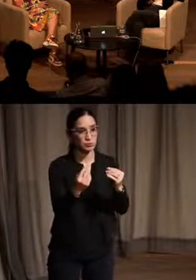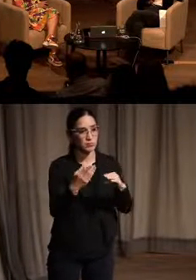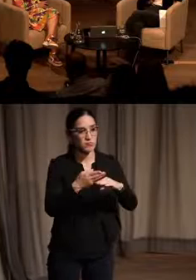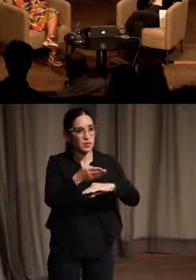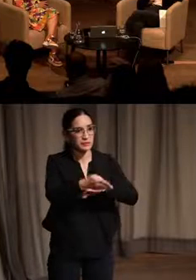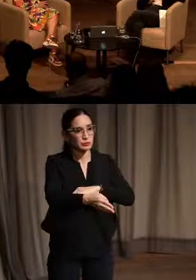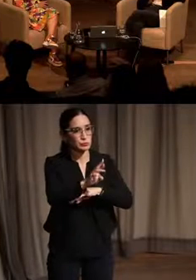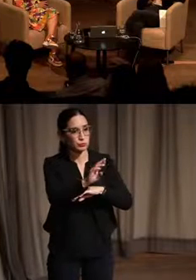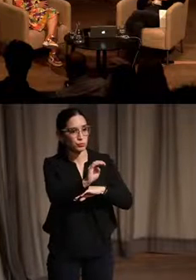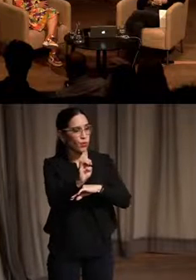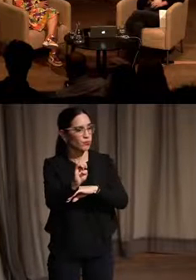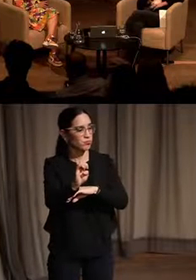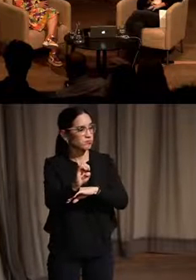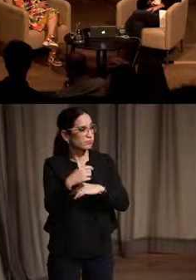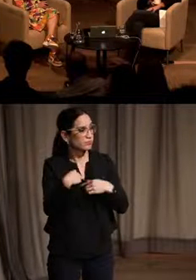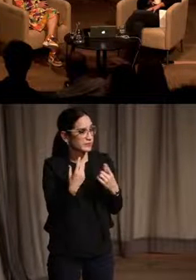Roe.